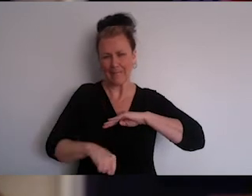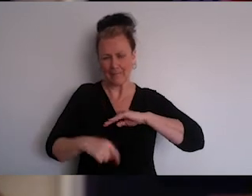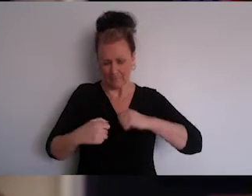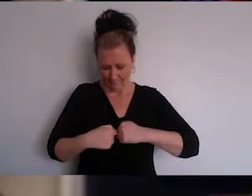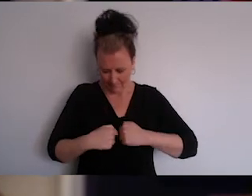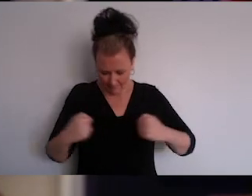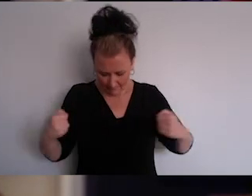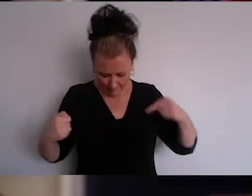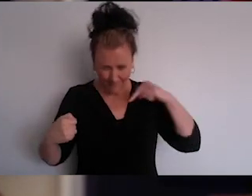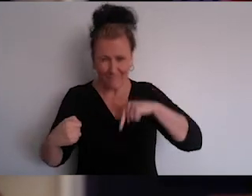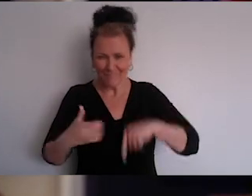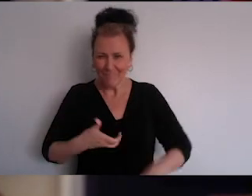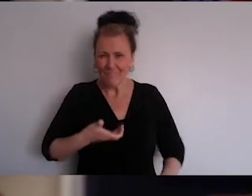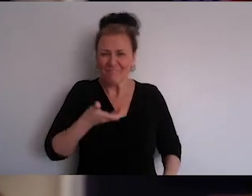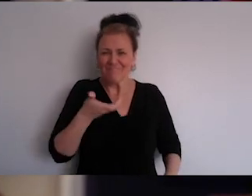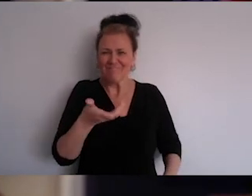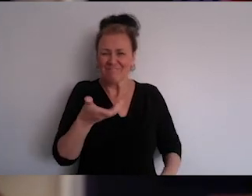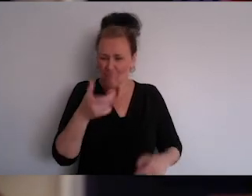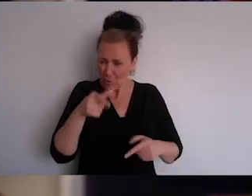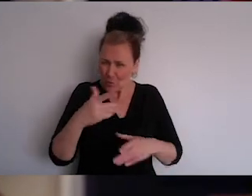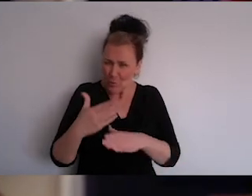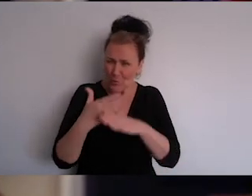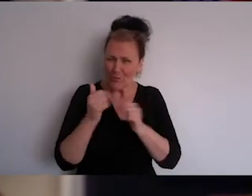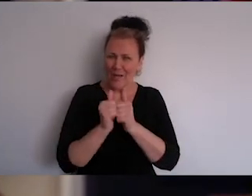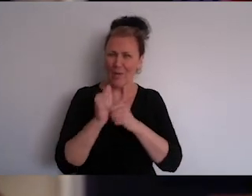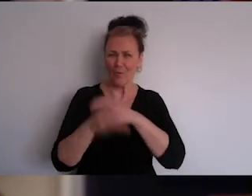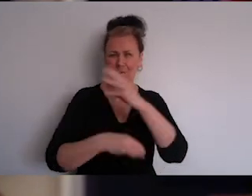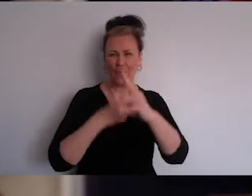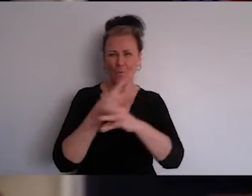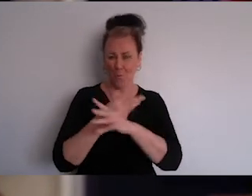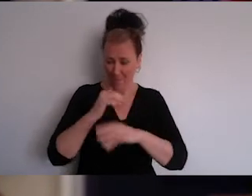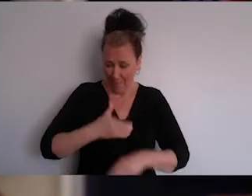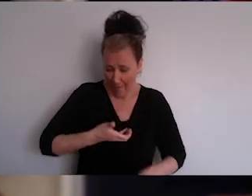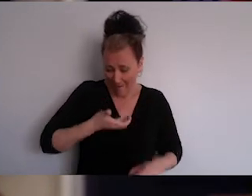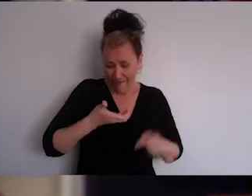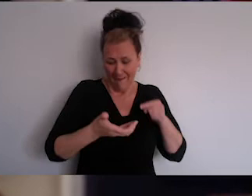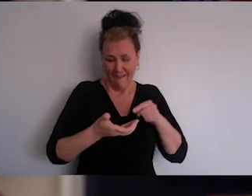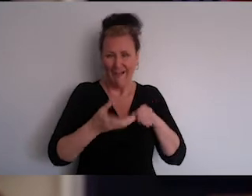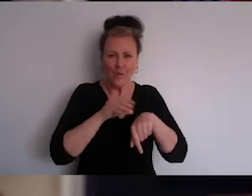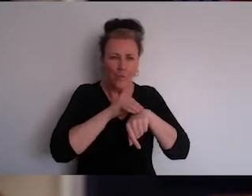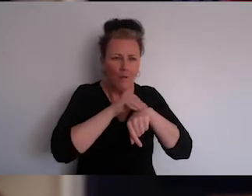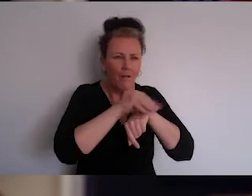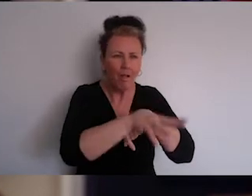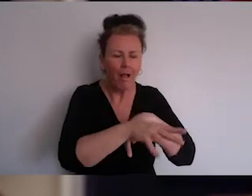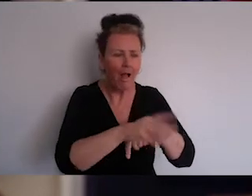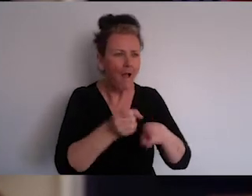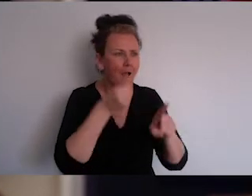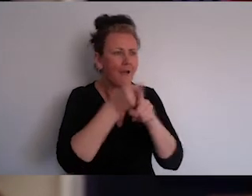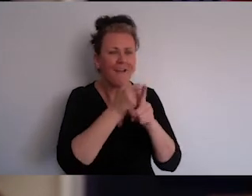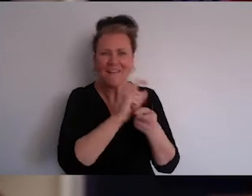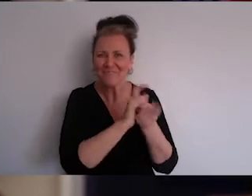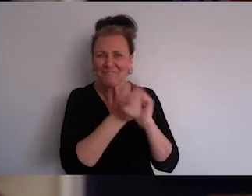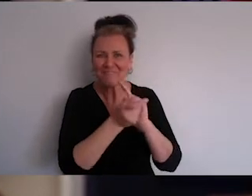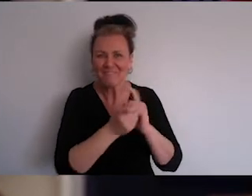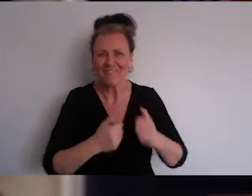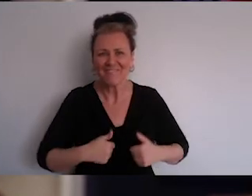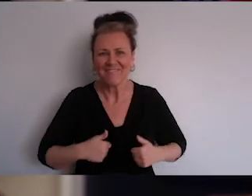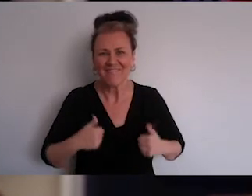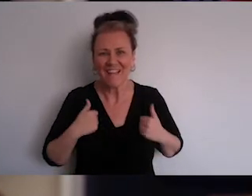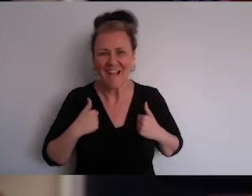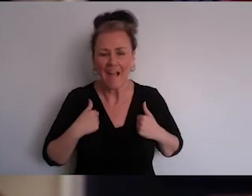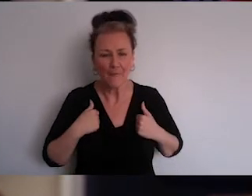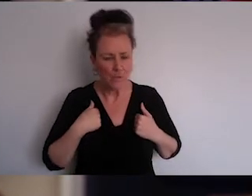a gift that you share with the world. It's the gift of changing someone's life, of seeing